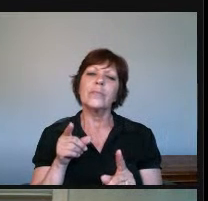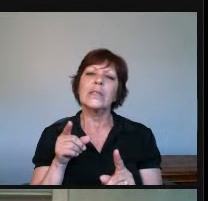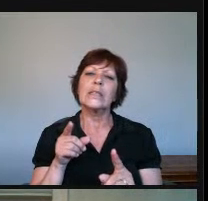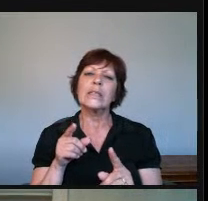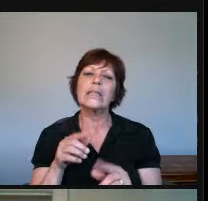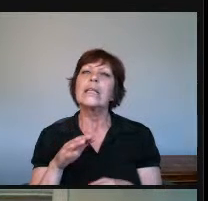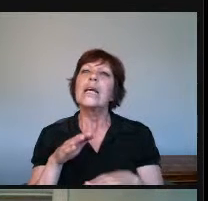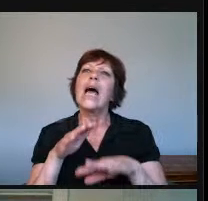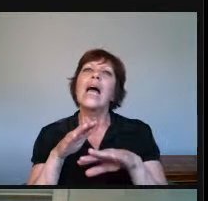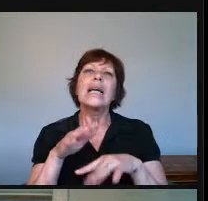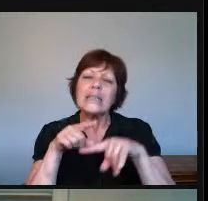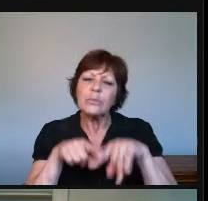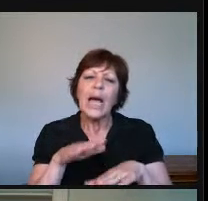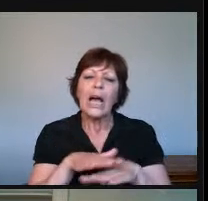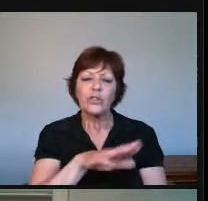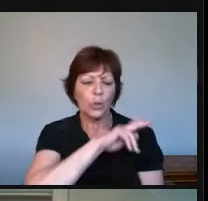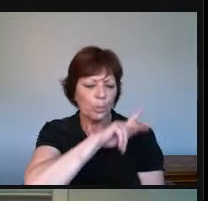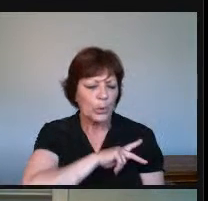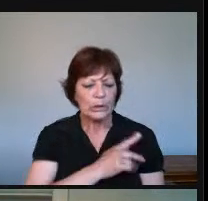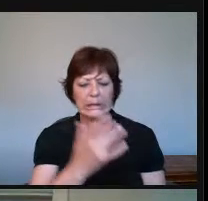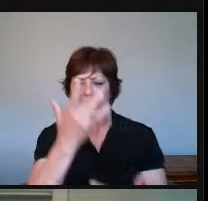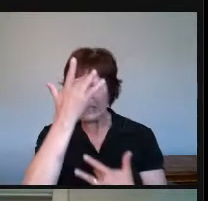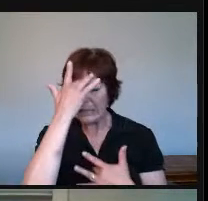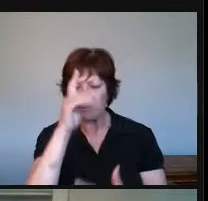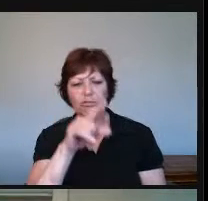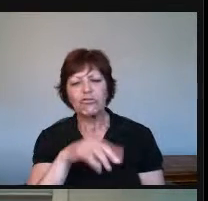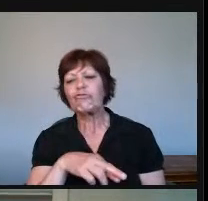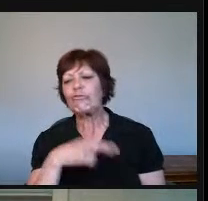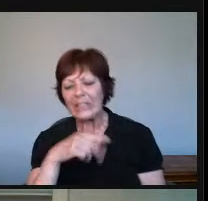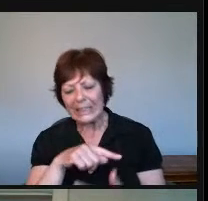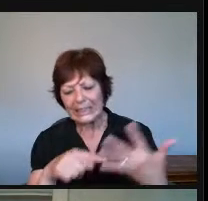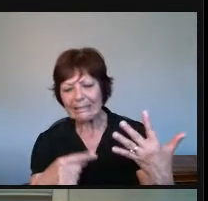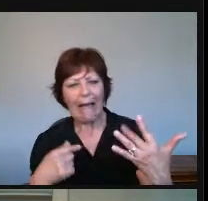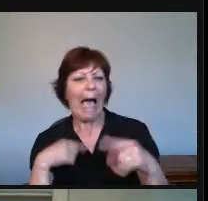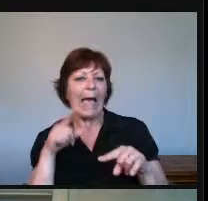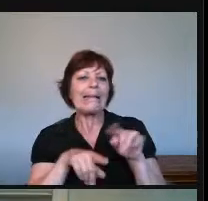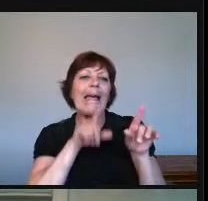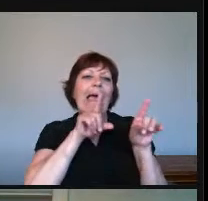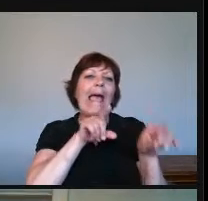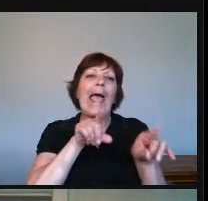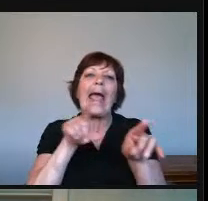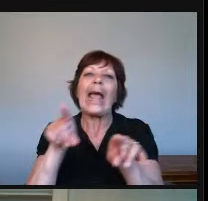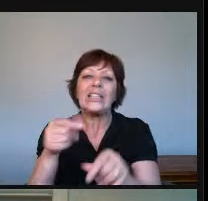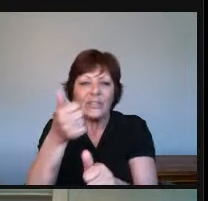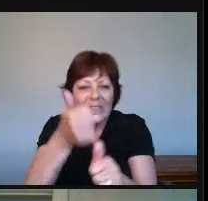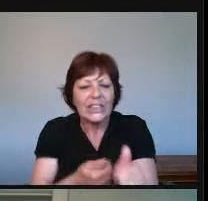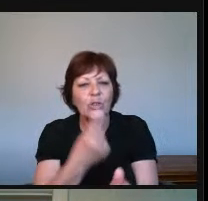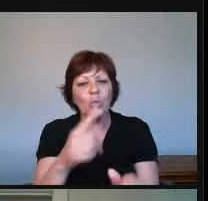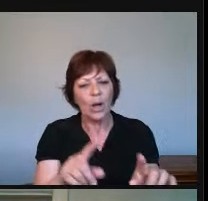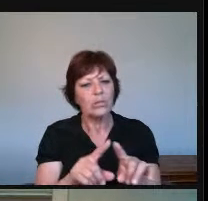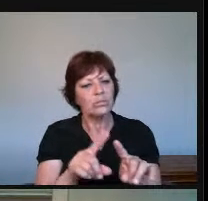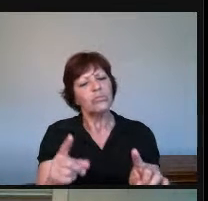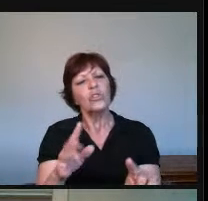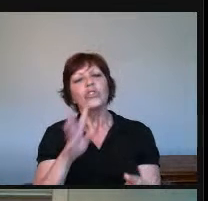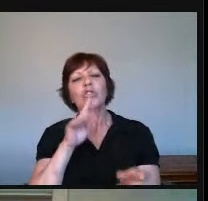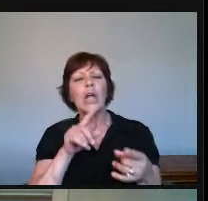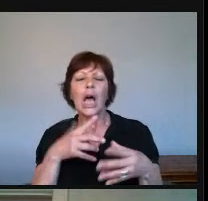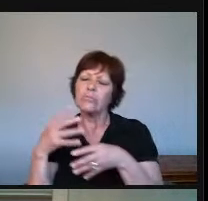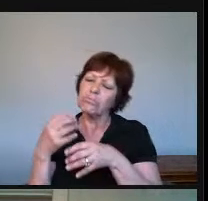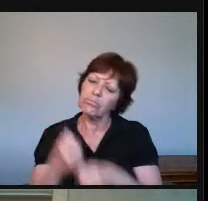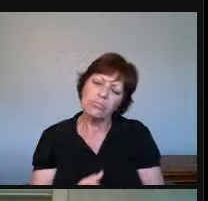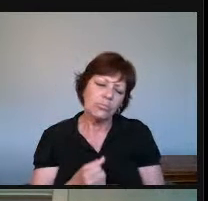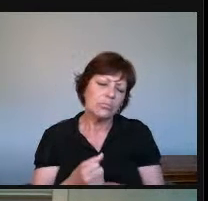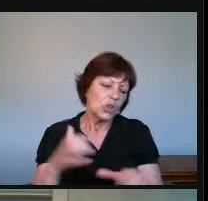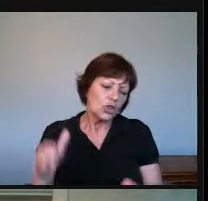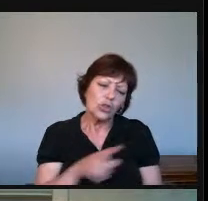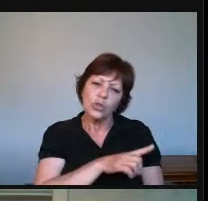personal illness or history of allergies, is something obviously that I'm not going to be able to address individually here. and I would strongly urge people